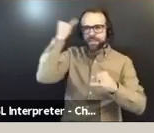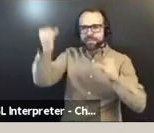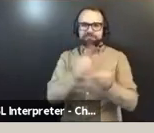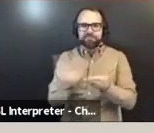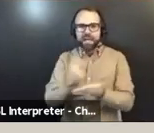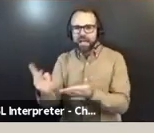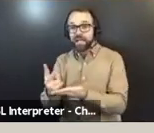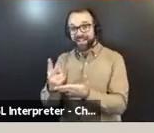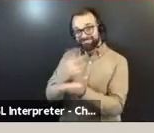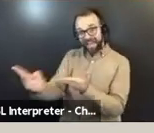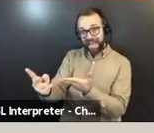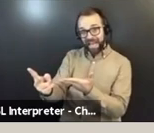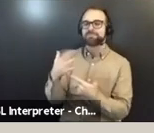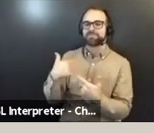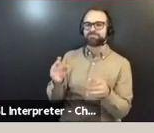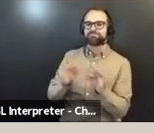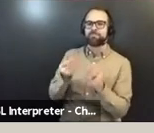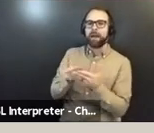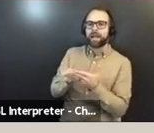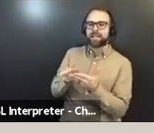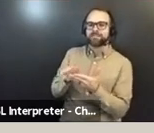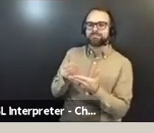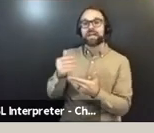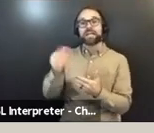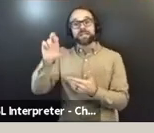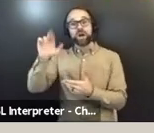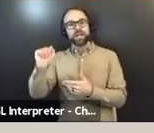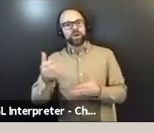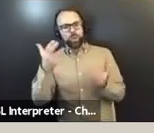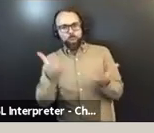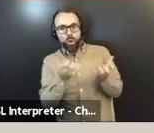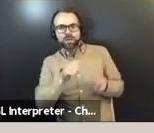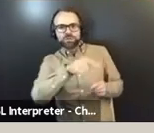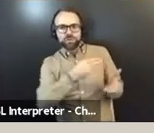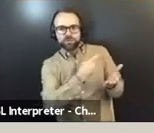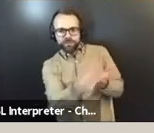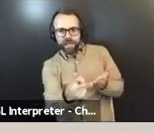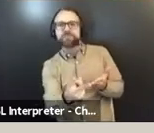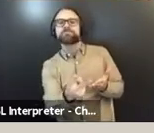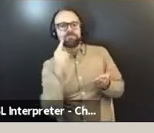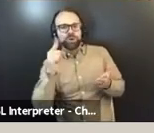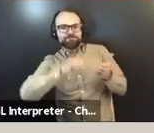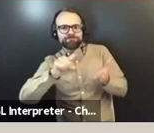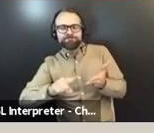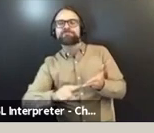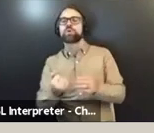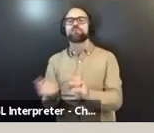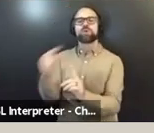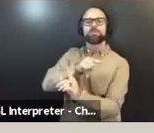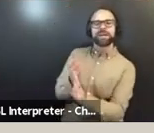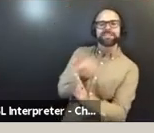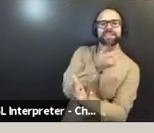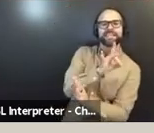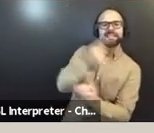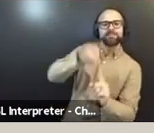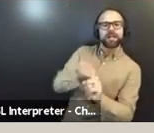money is, right? The CRA is actually giving you money to fail. So if you haven't done it, go back 18 months and figure out where all the failures were